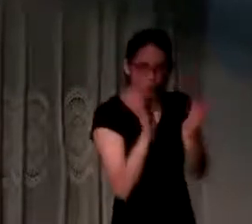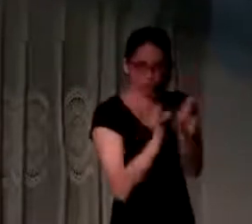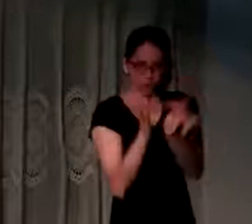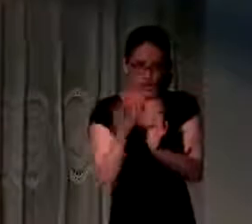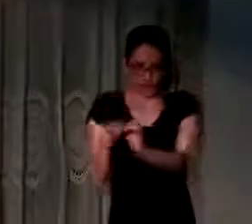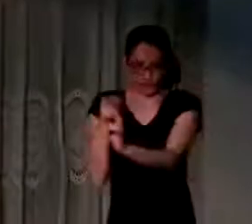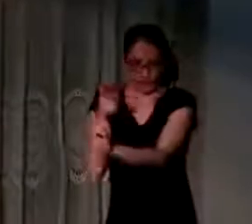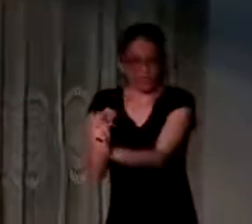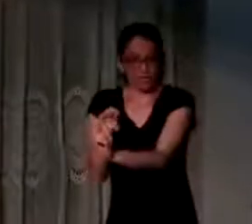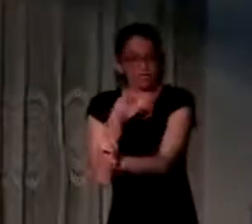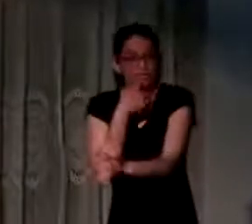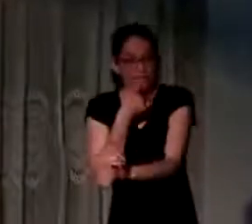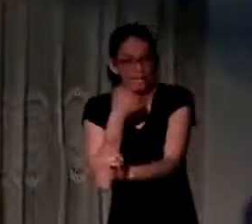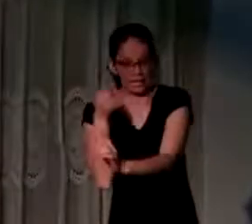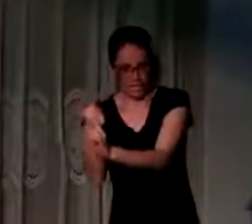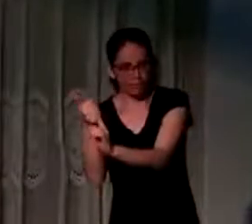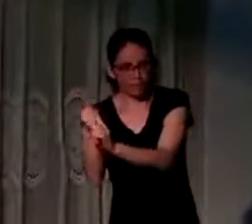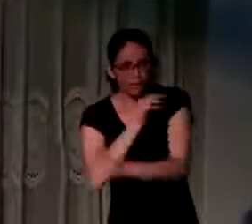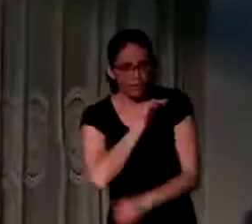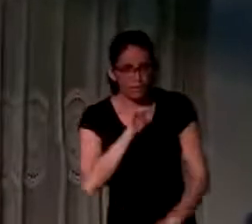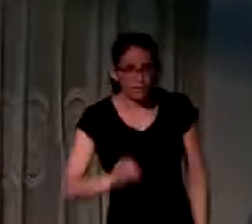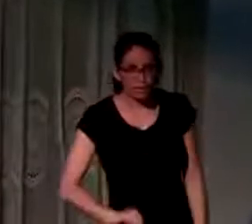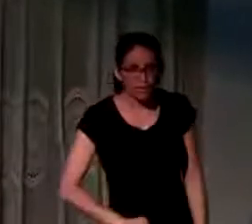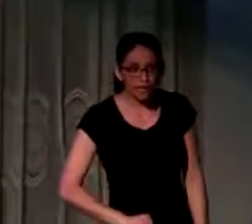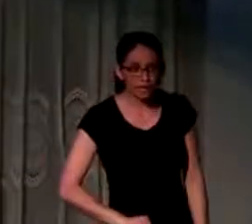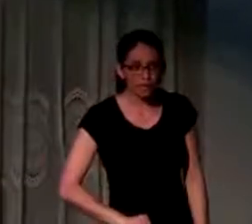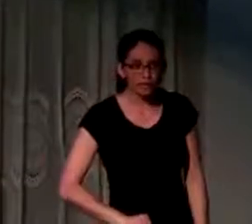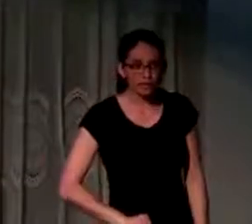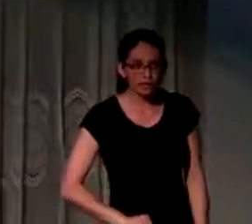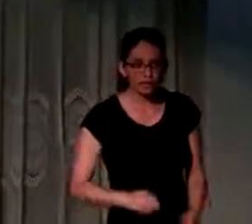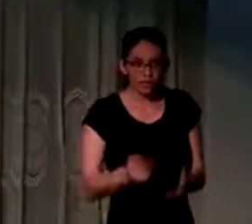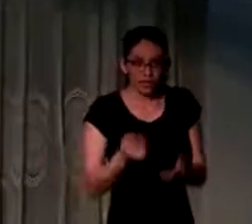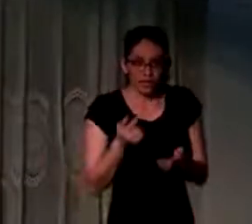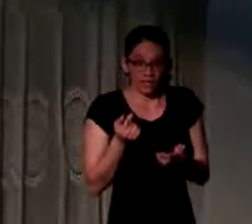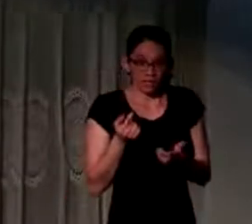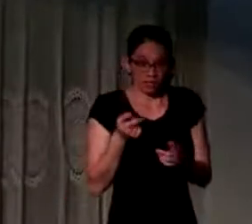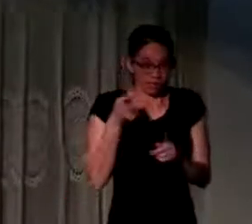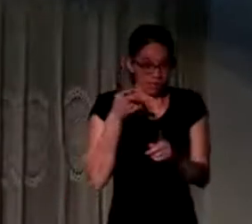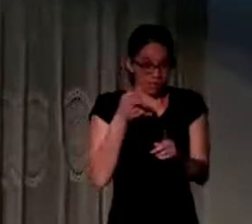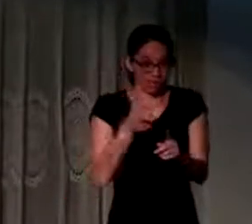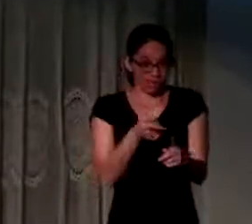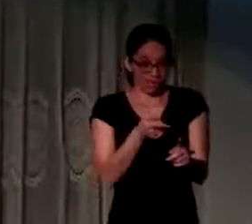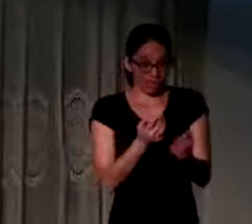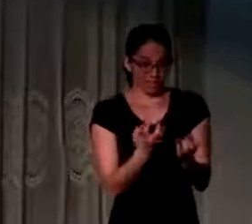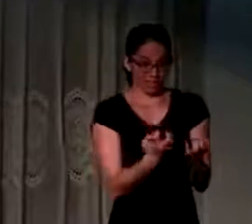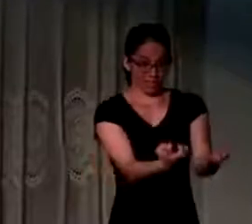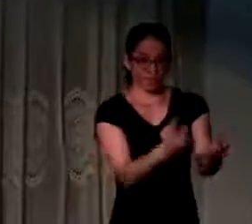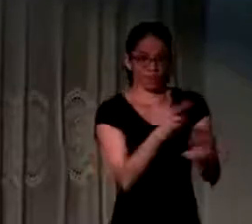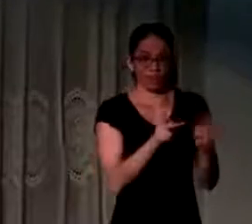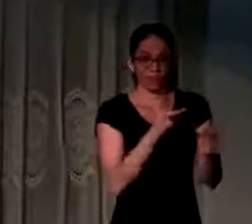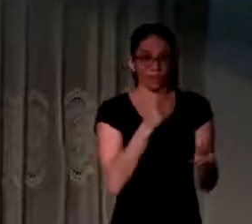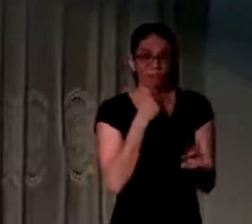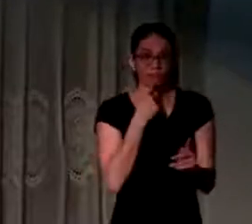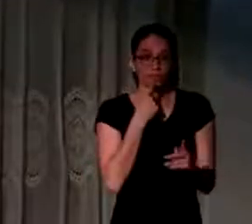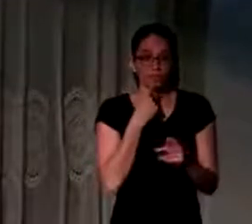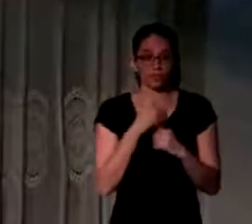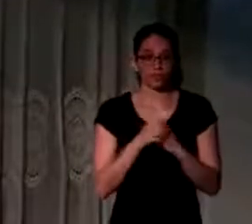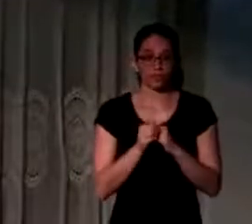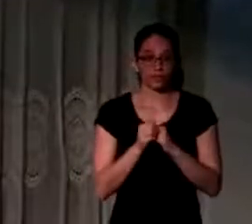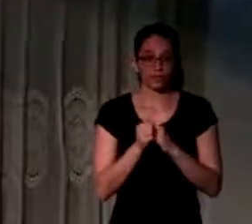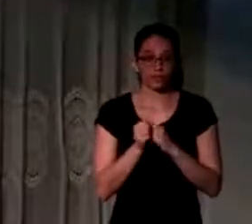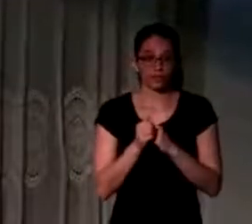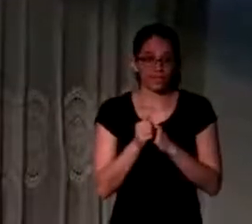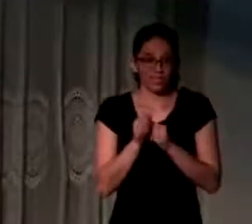claimed to be the Messiah?" And then he said something that we can take home today. He said, this thing was not done in a